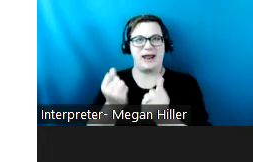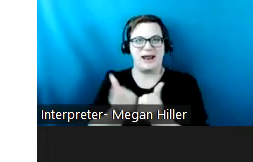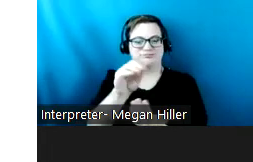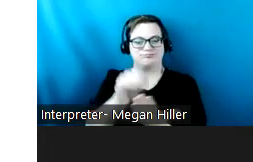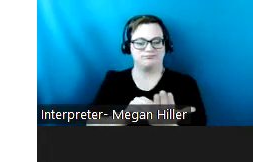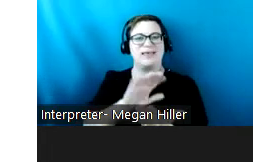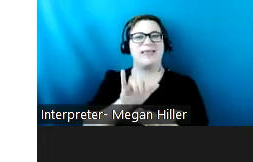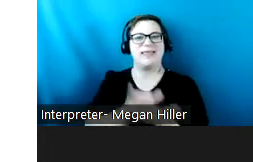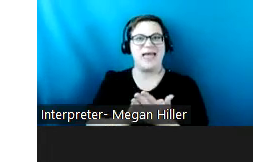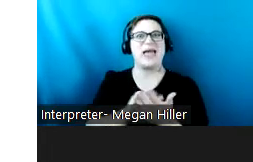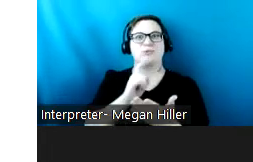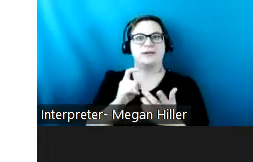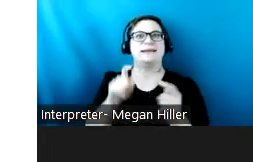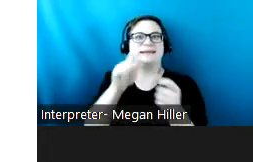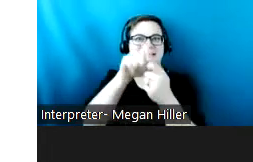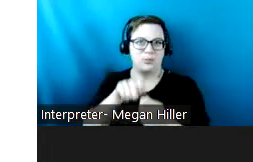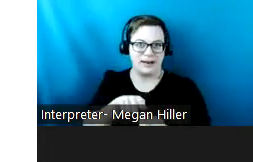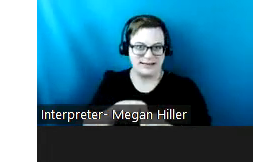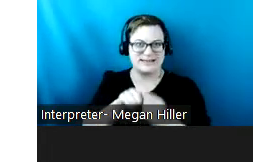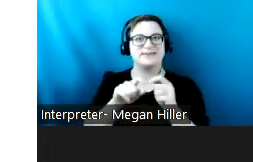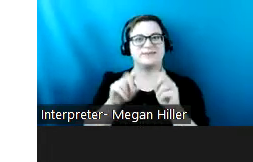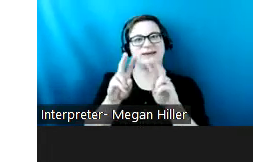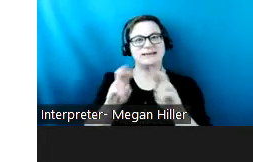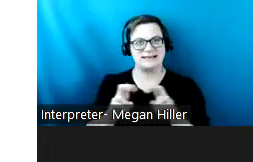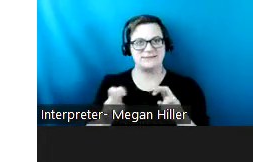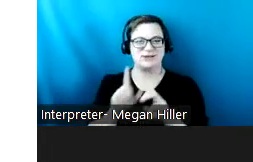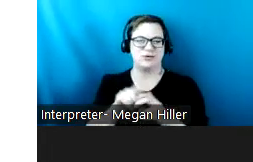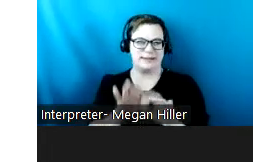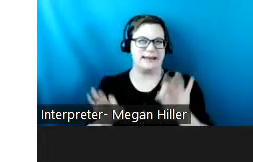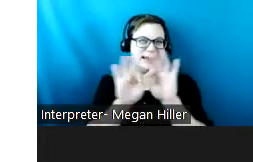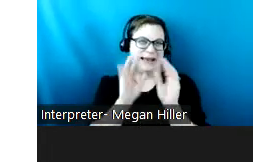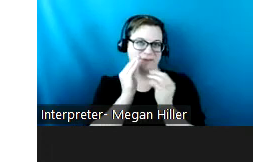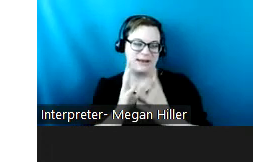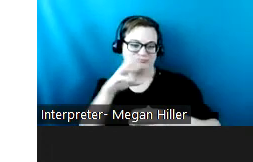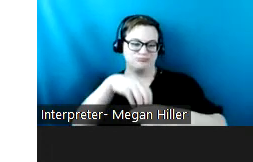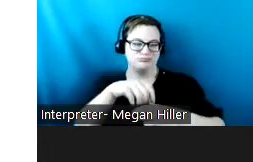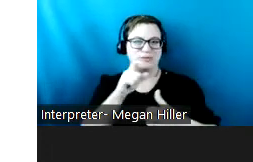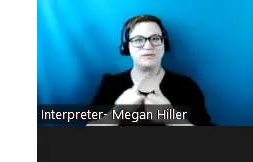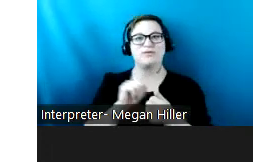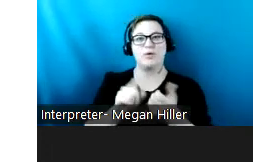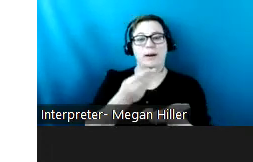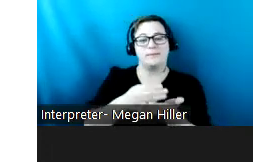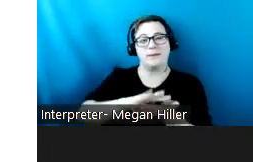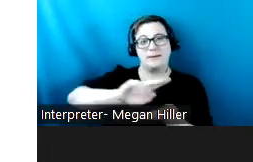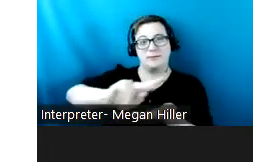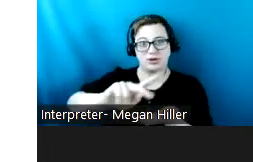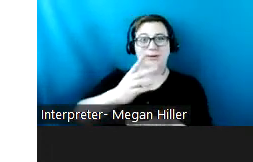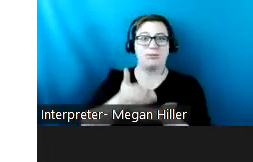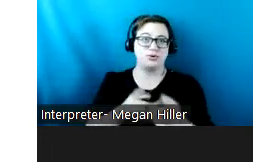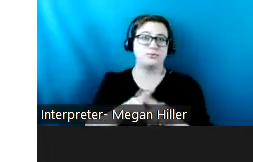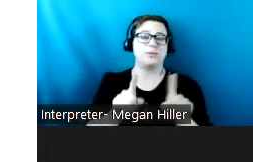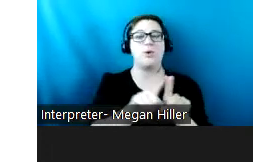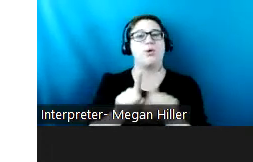assessment. So it's getting some of those key pieces in for reimbursement portions, but also allowing for time for